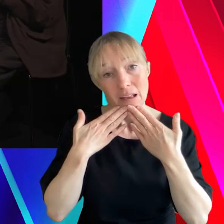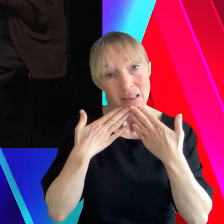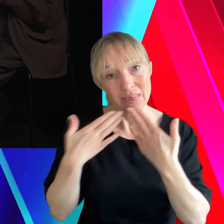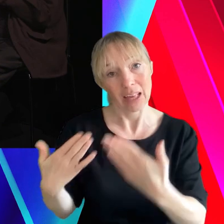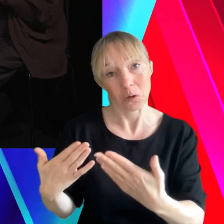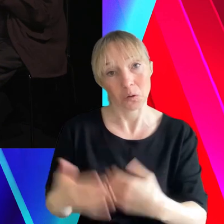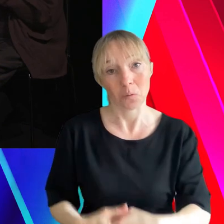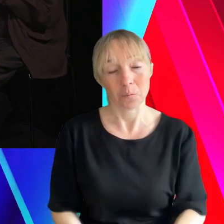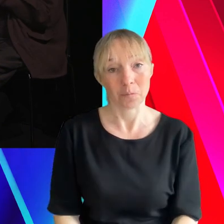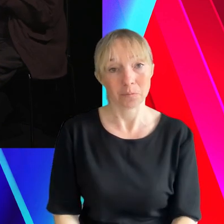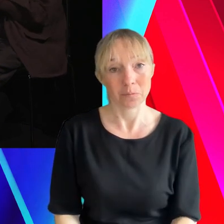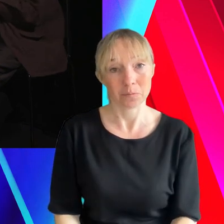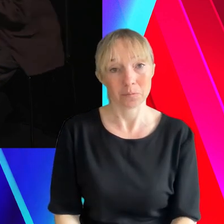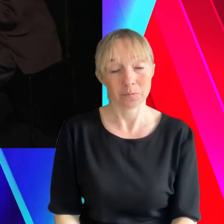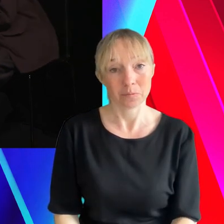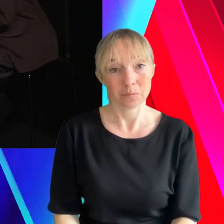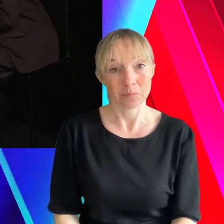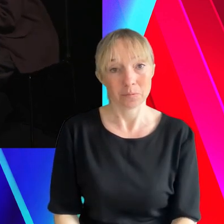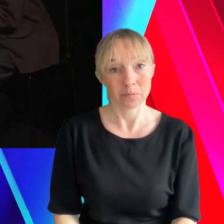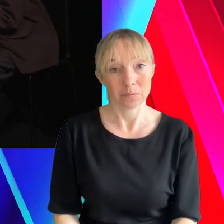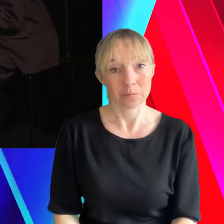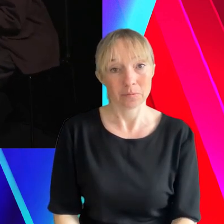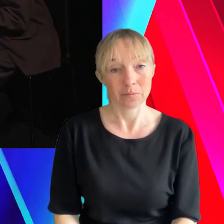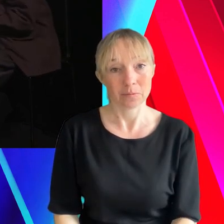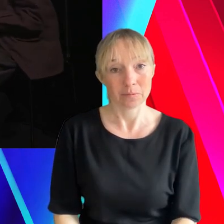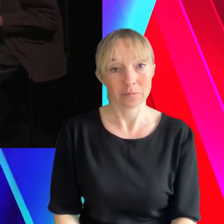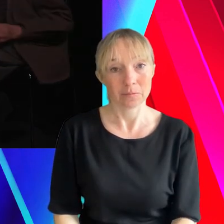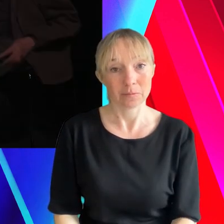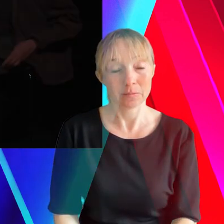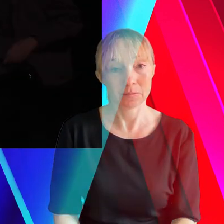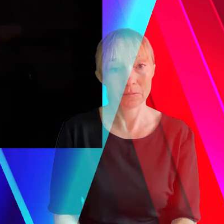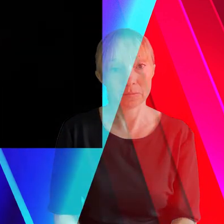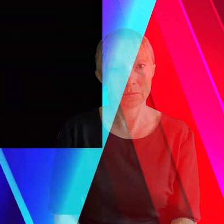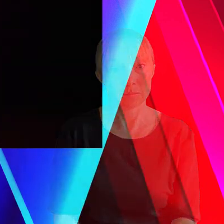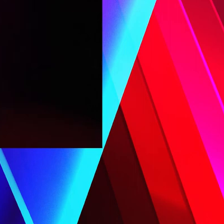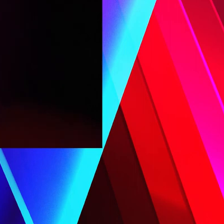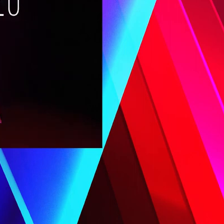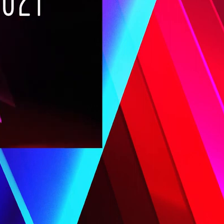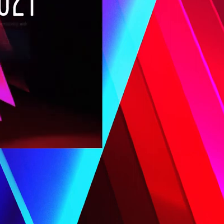Thank you. Thank you. Thank you.